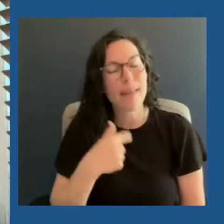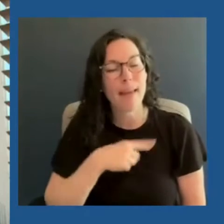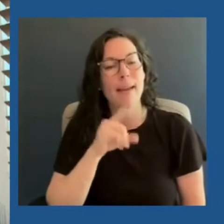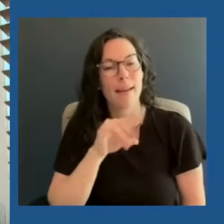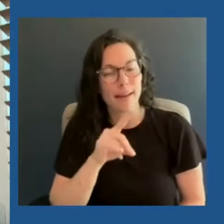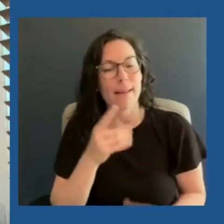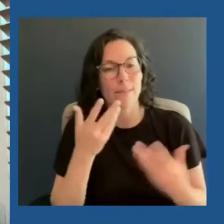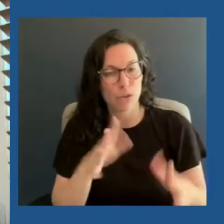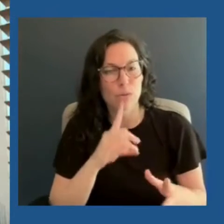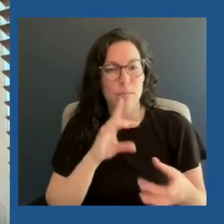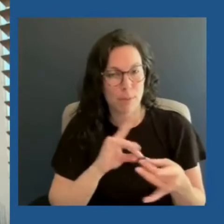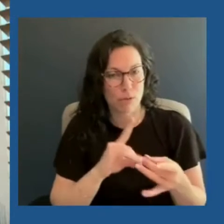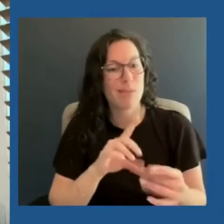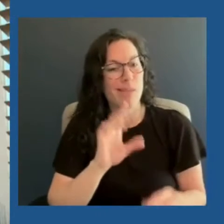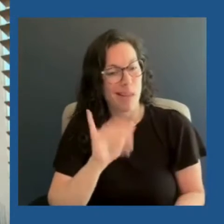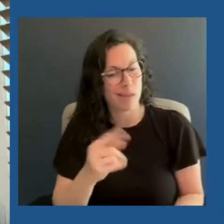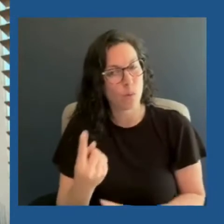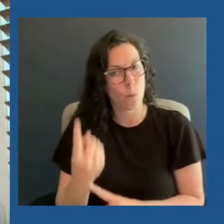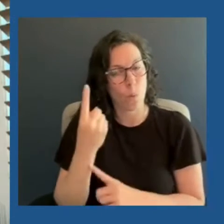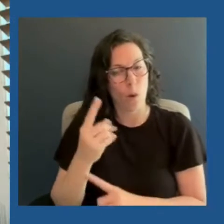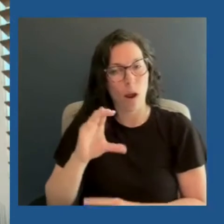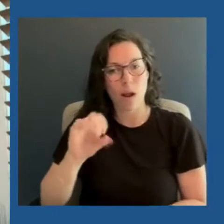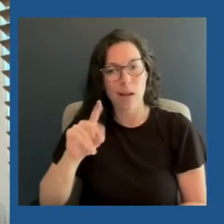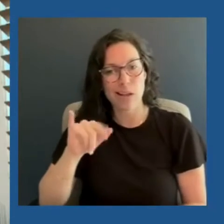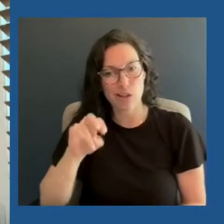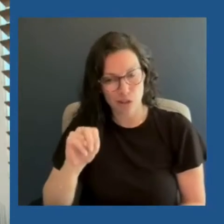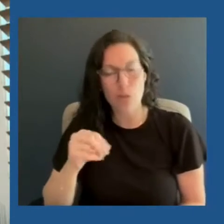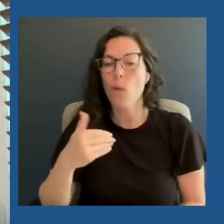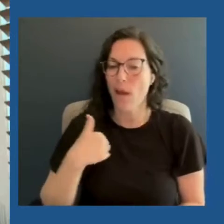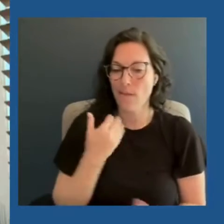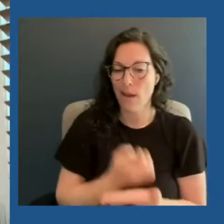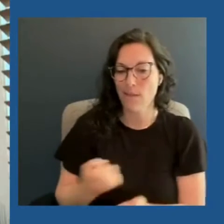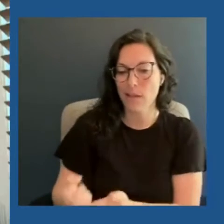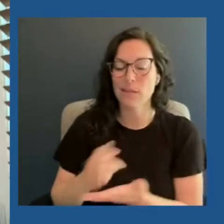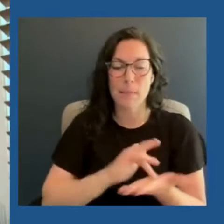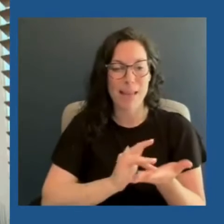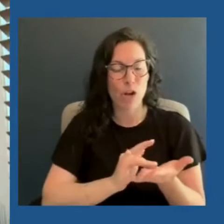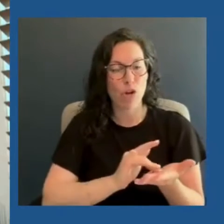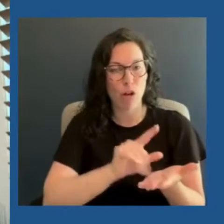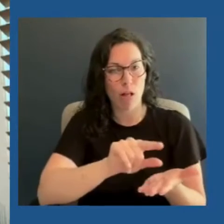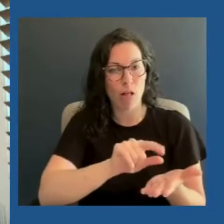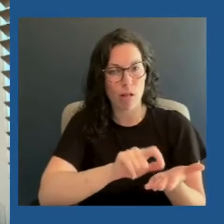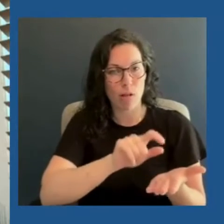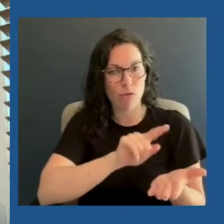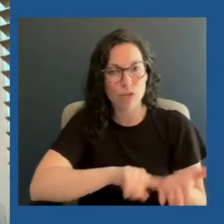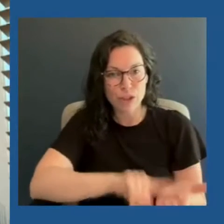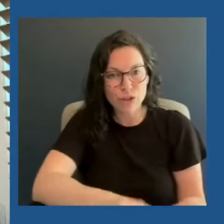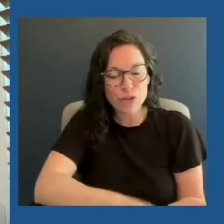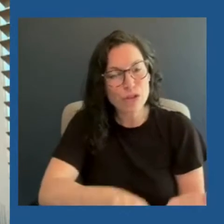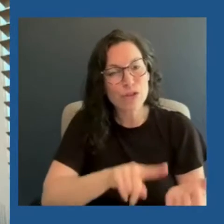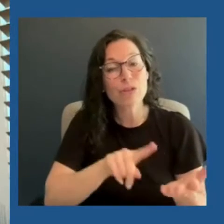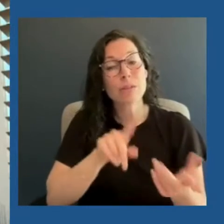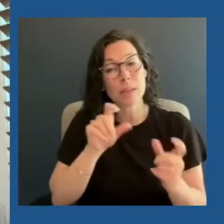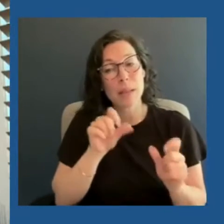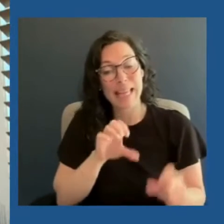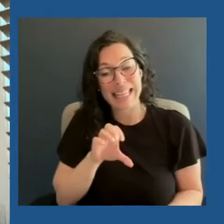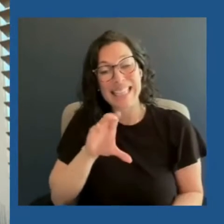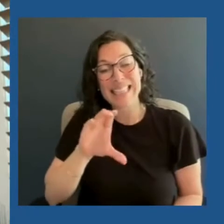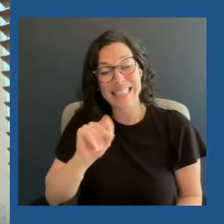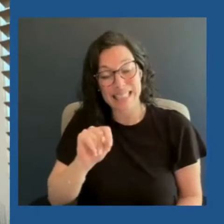of the conditions where there is evidence in the medical literature that ECT might be effective, especially in situations where